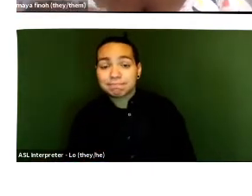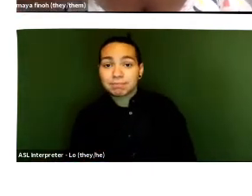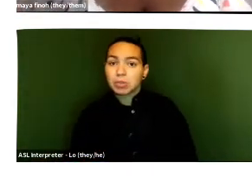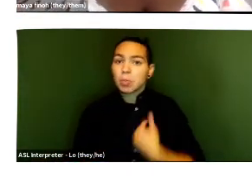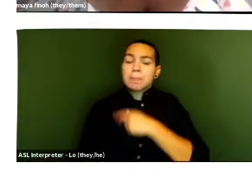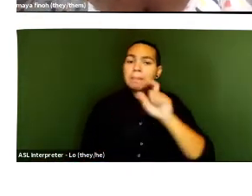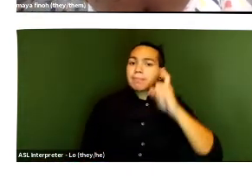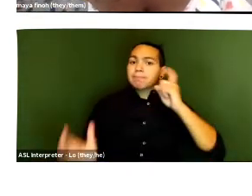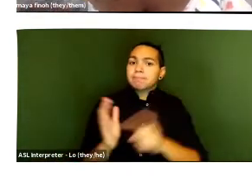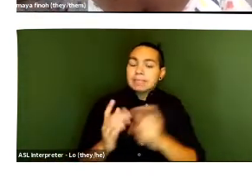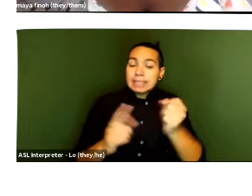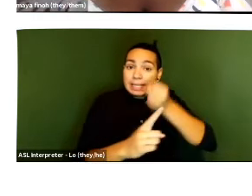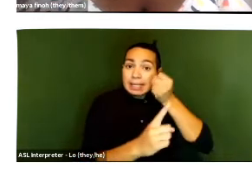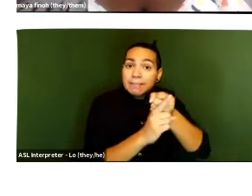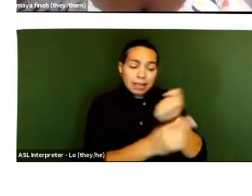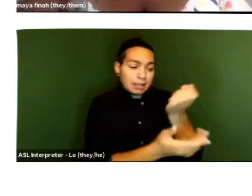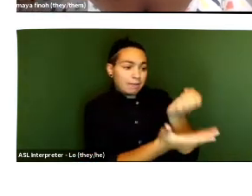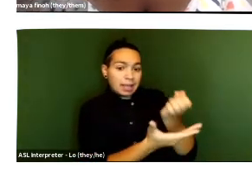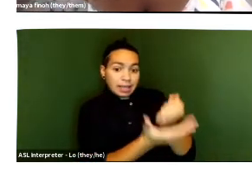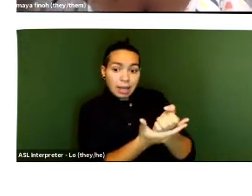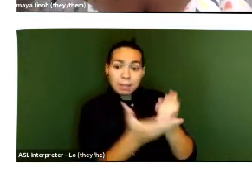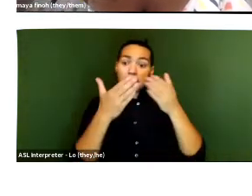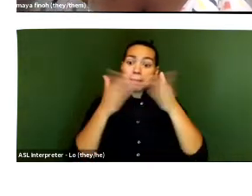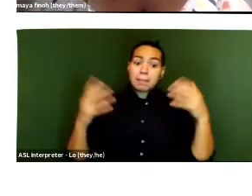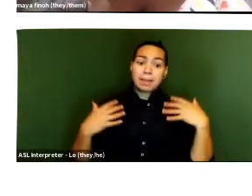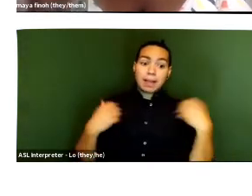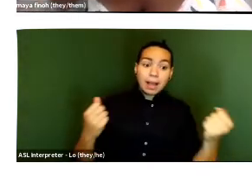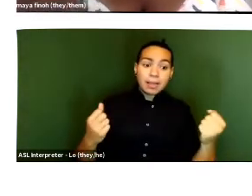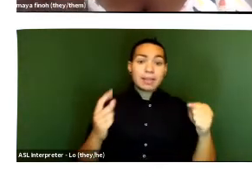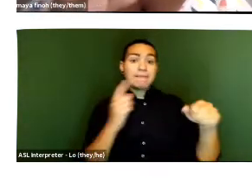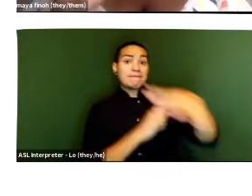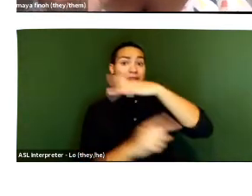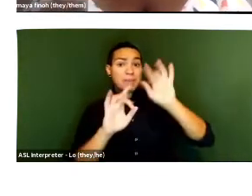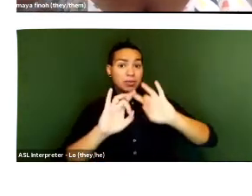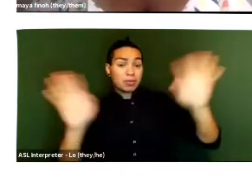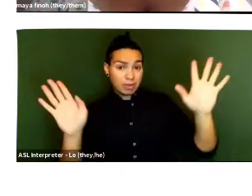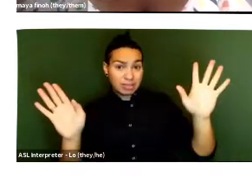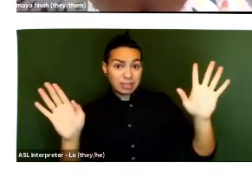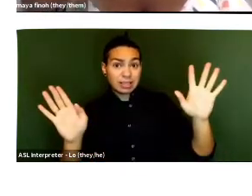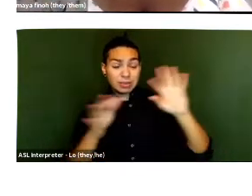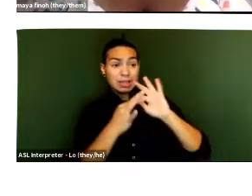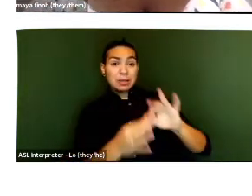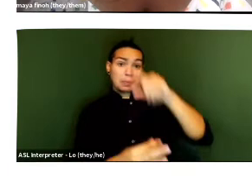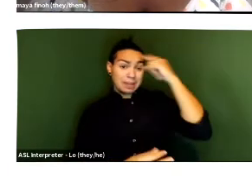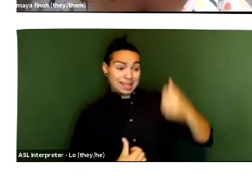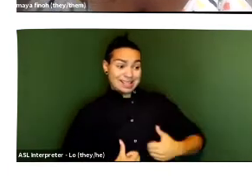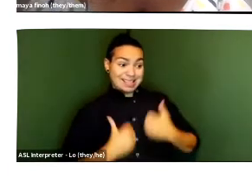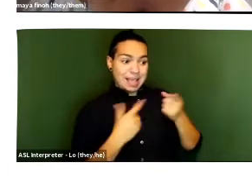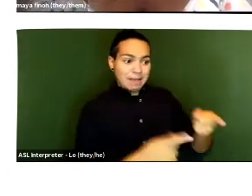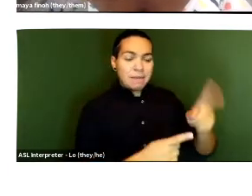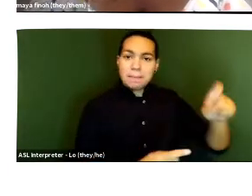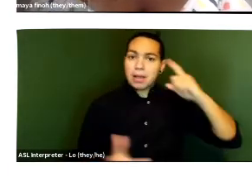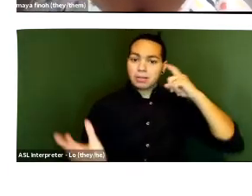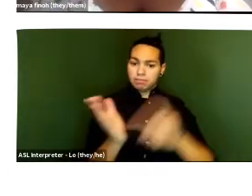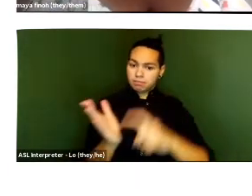impact of economic, public health, and environmental crises on Black life are laid bare